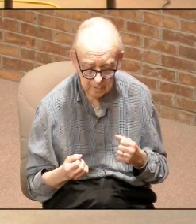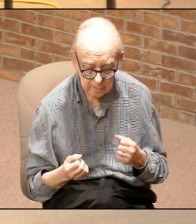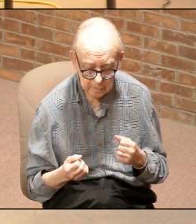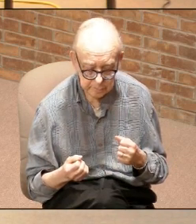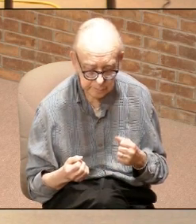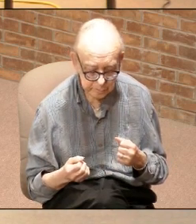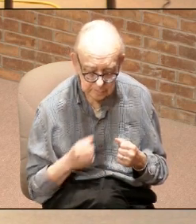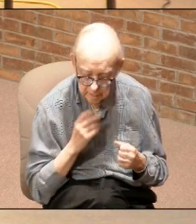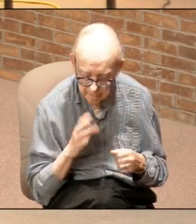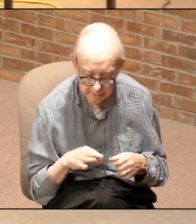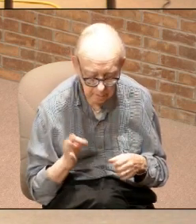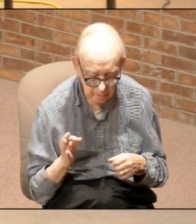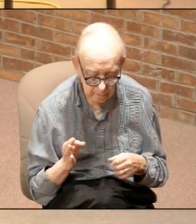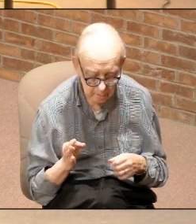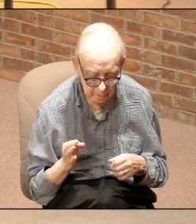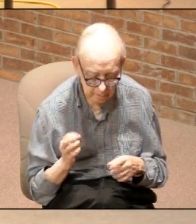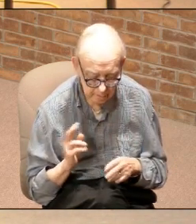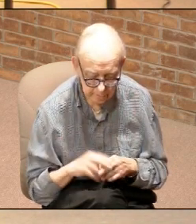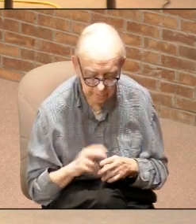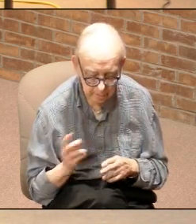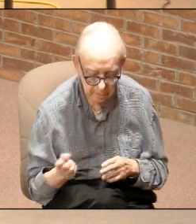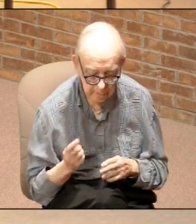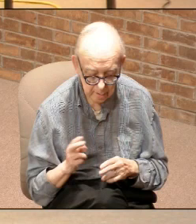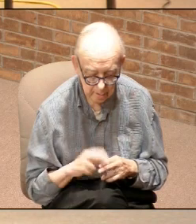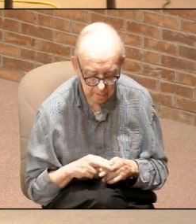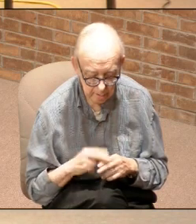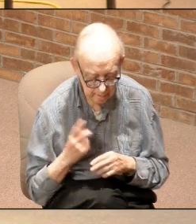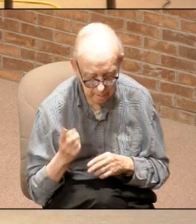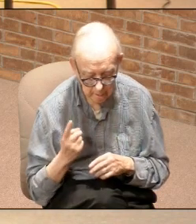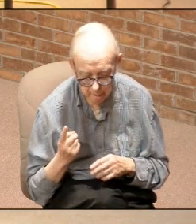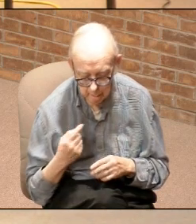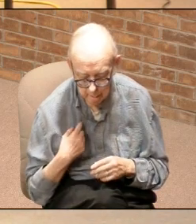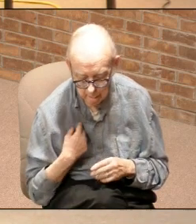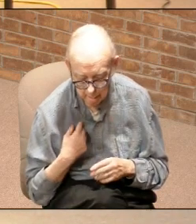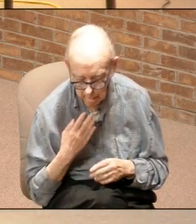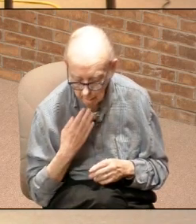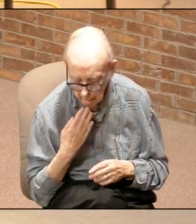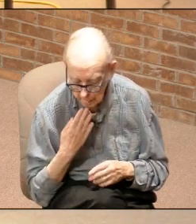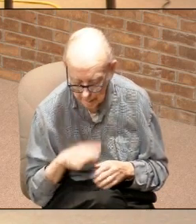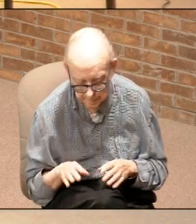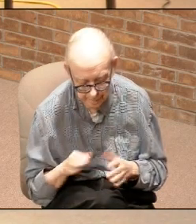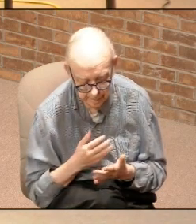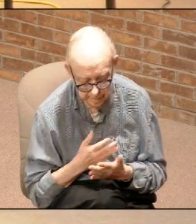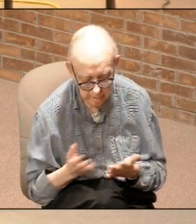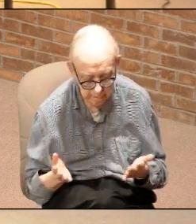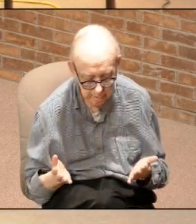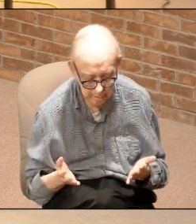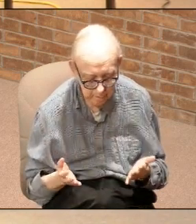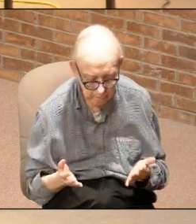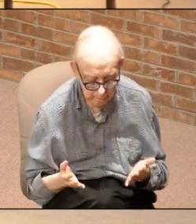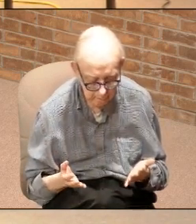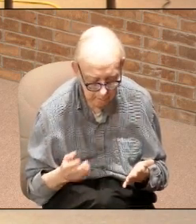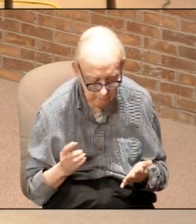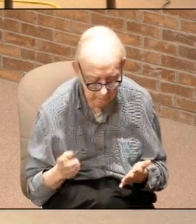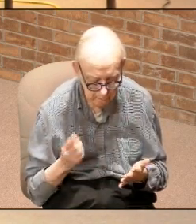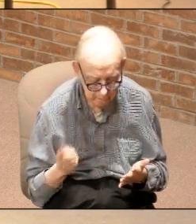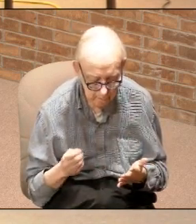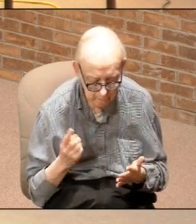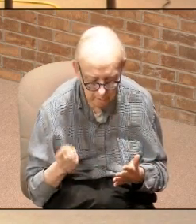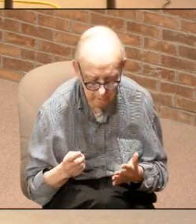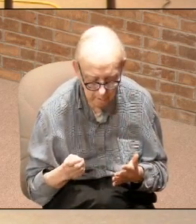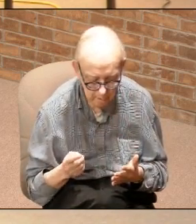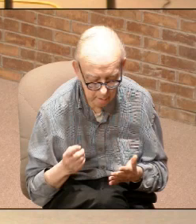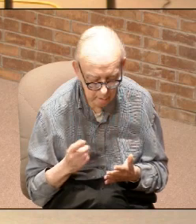you won't find yourself sitting around all the time thinking about how bad things are how bad things are you're thinking about